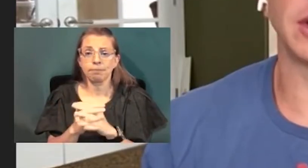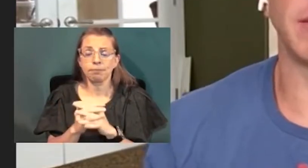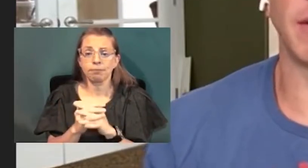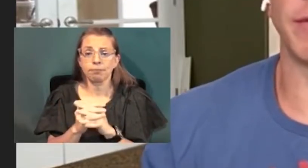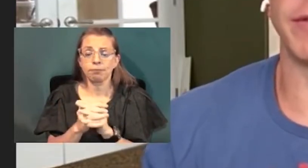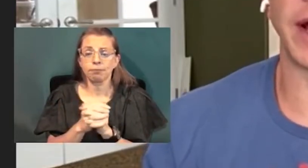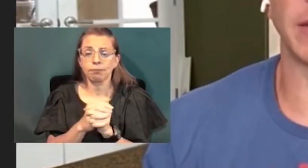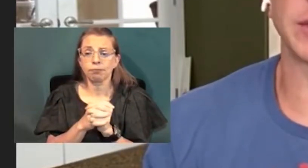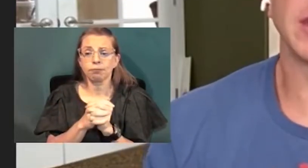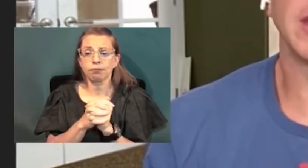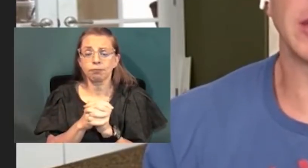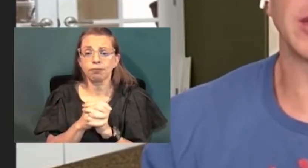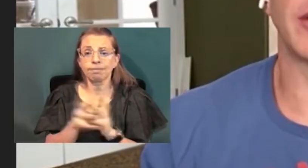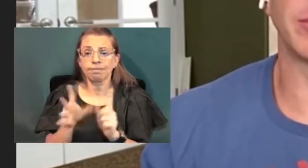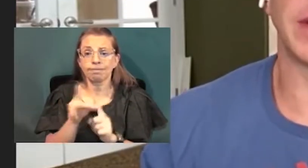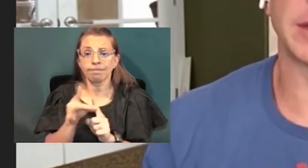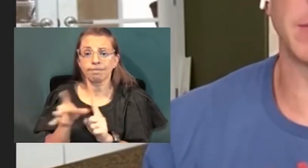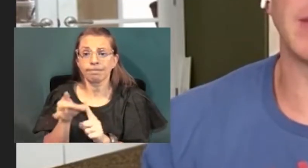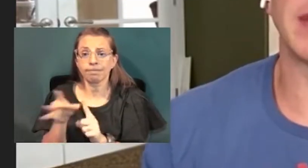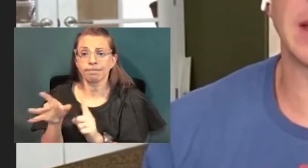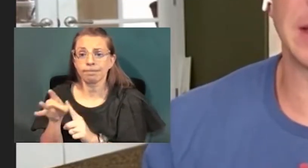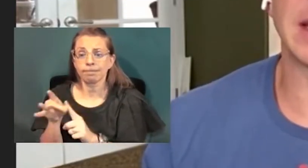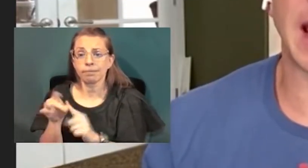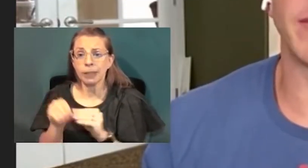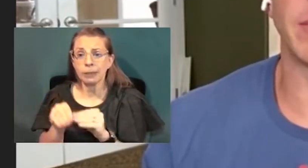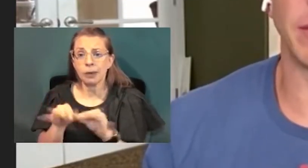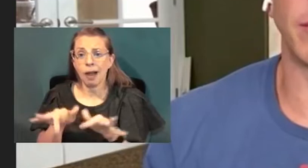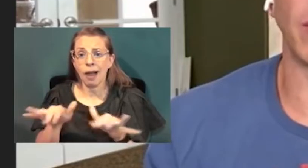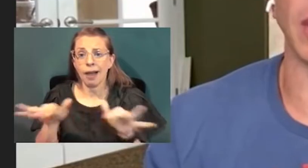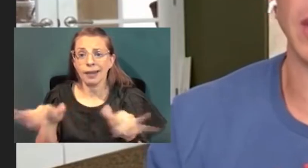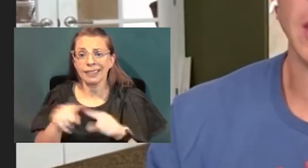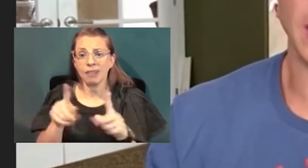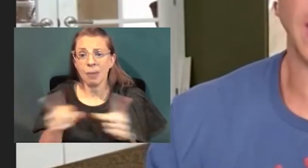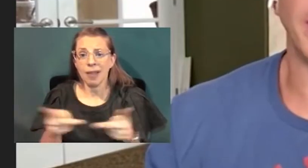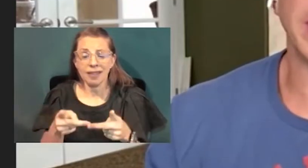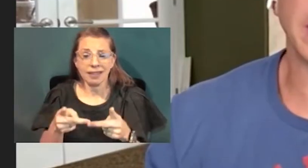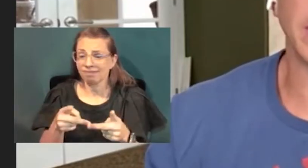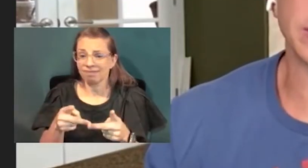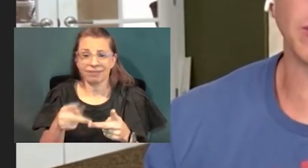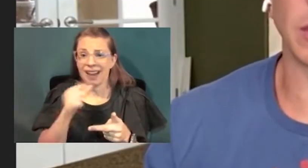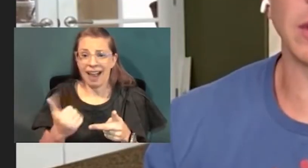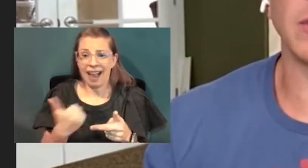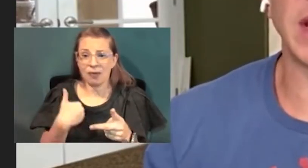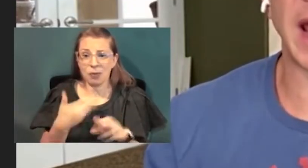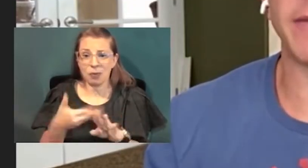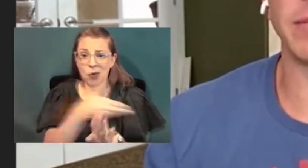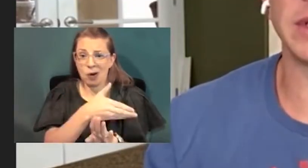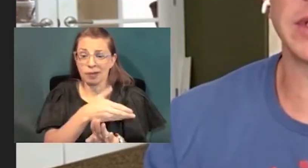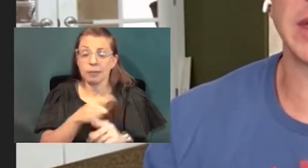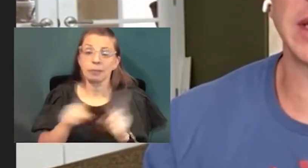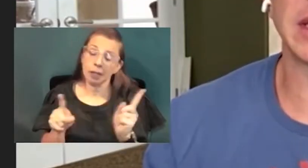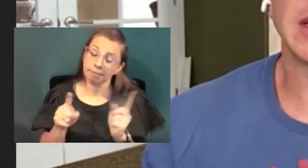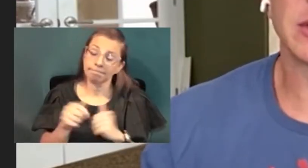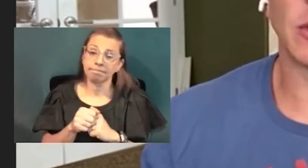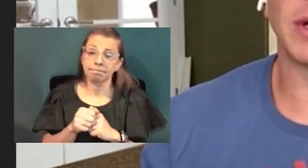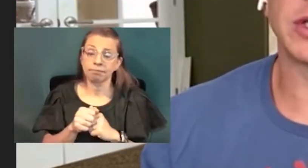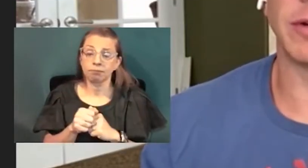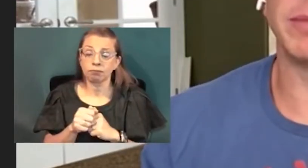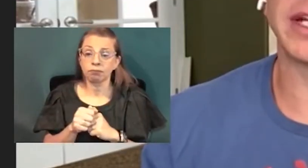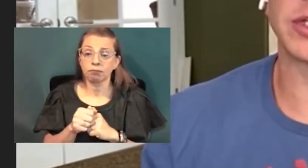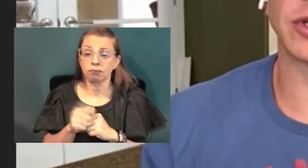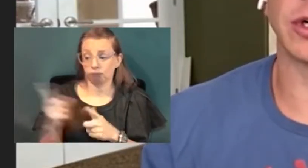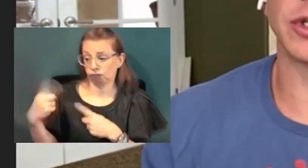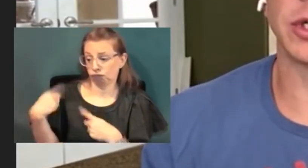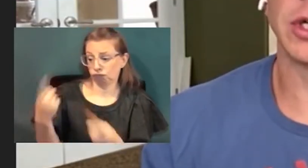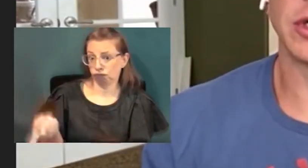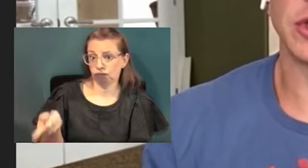introductions of the virus into other places maybe that didn't have it before. But, you know, historically, we haven't been seeing so much of a